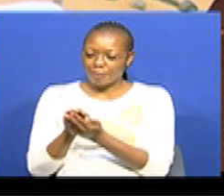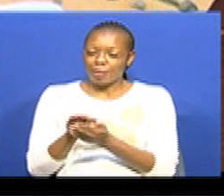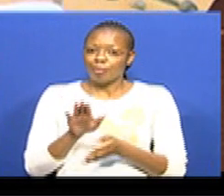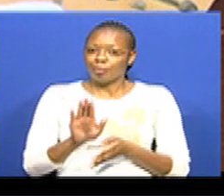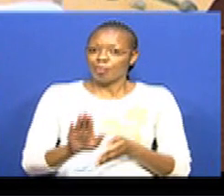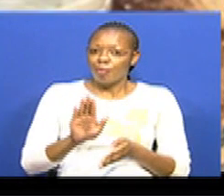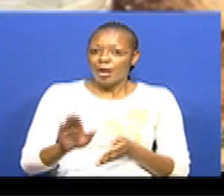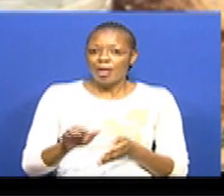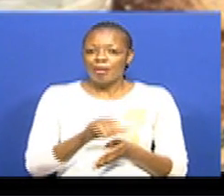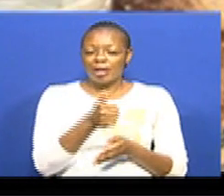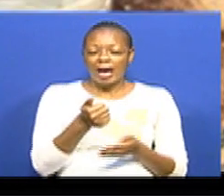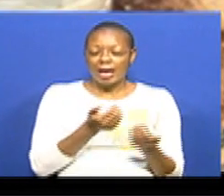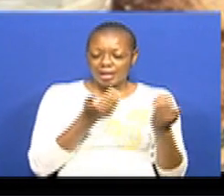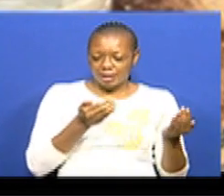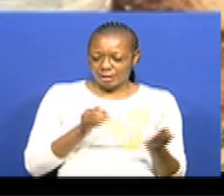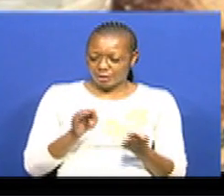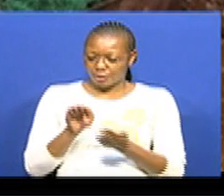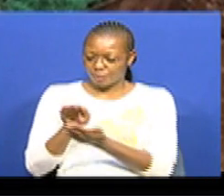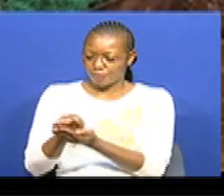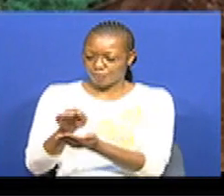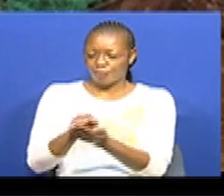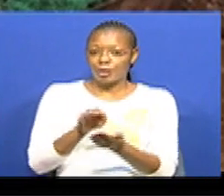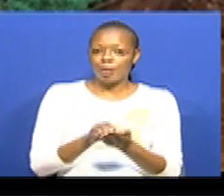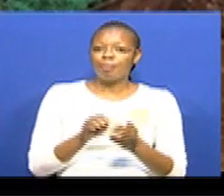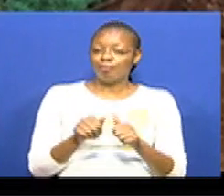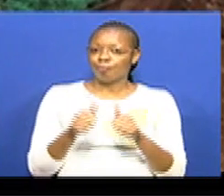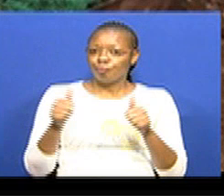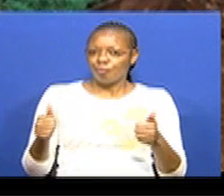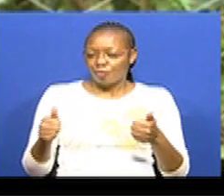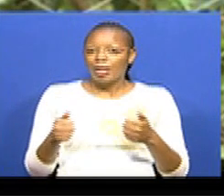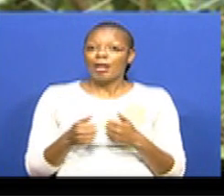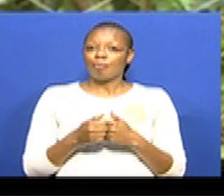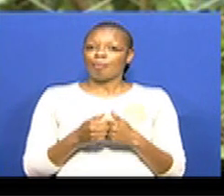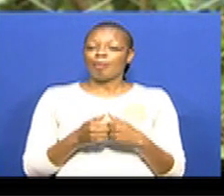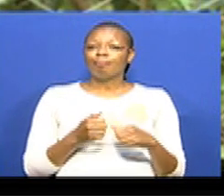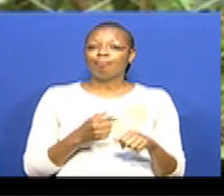in my maker space together with those that I have kept, and